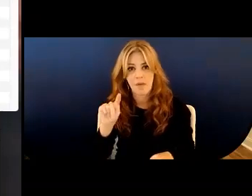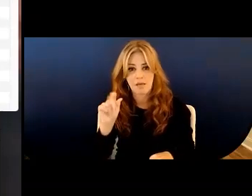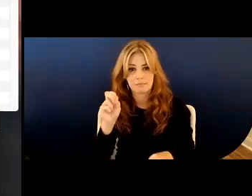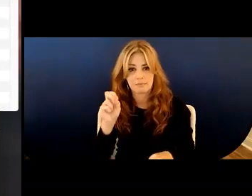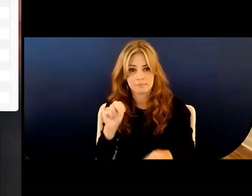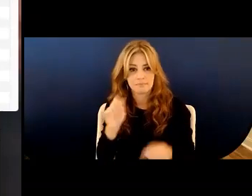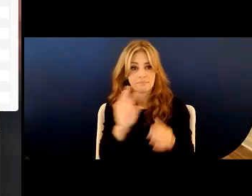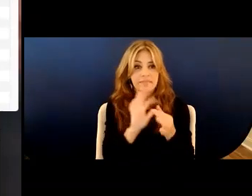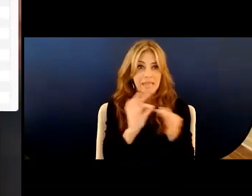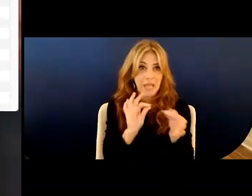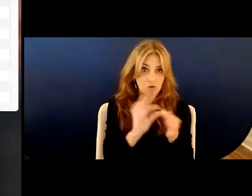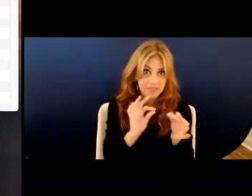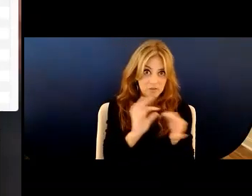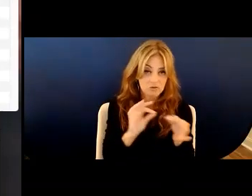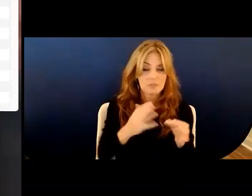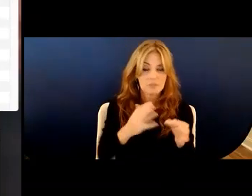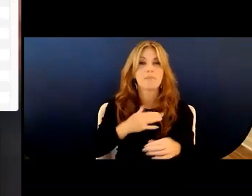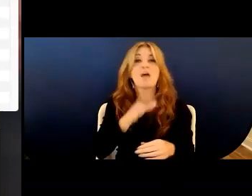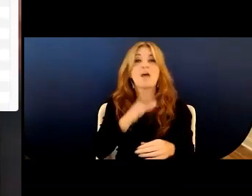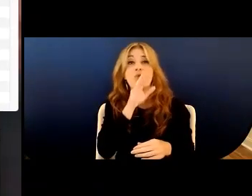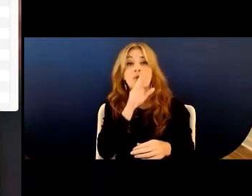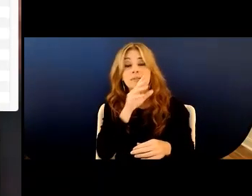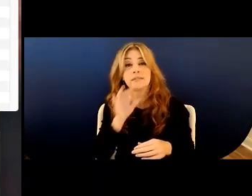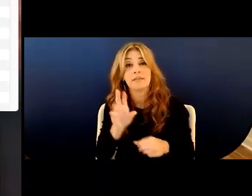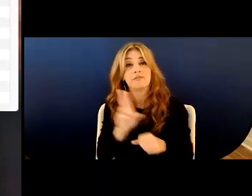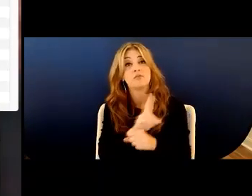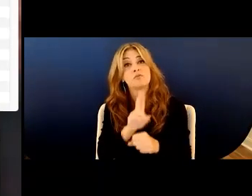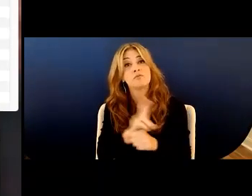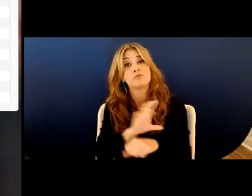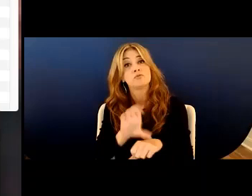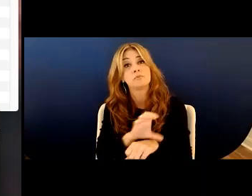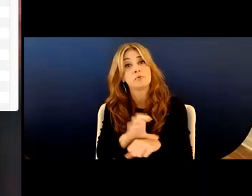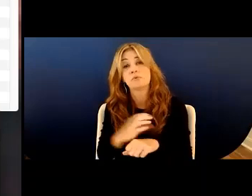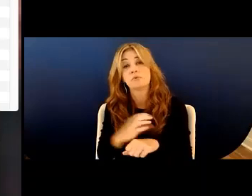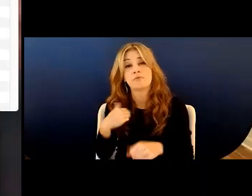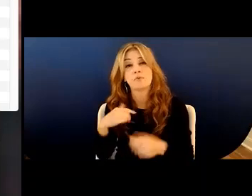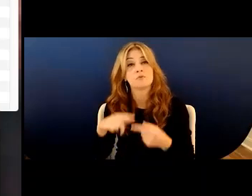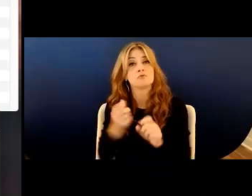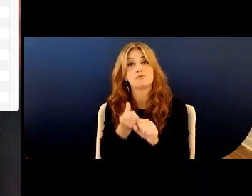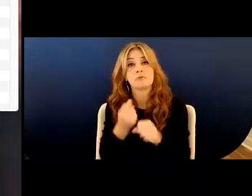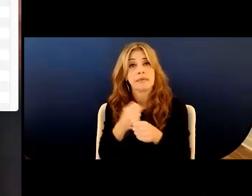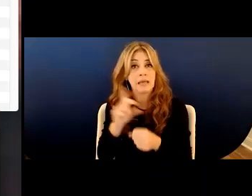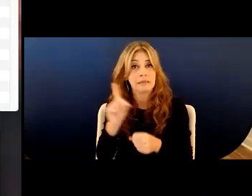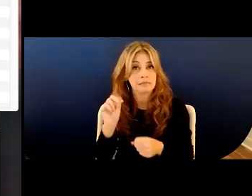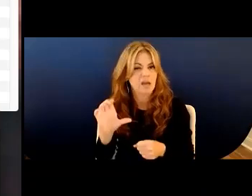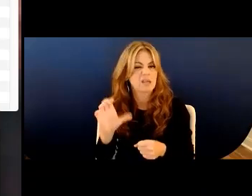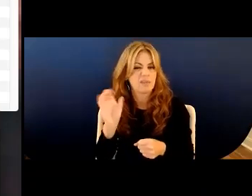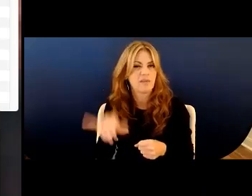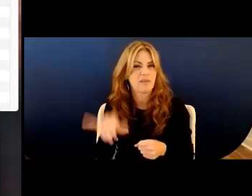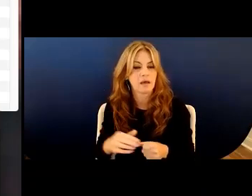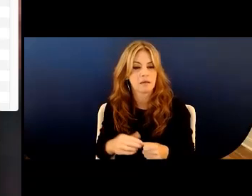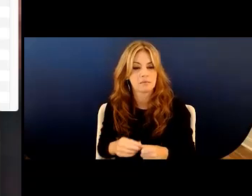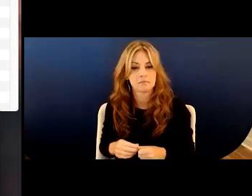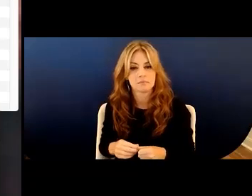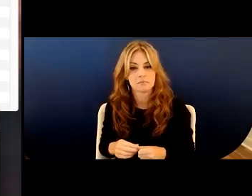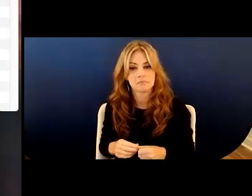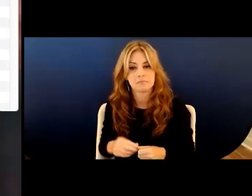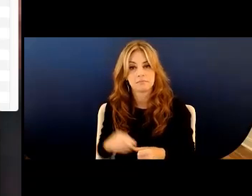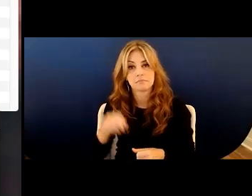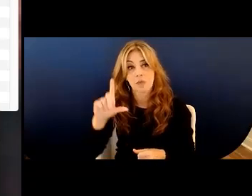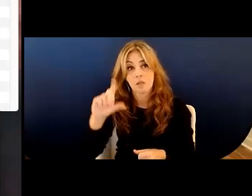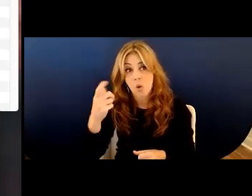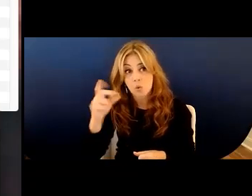button. Again, my voice. If you've ever used a computer to create a document. Here are the